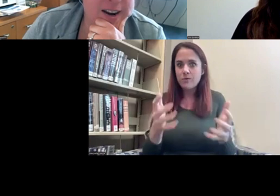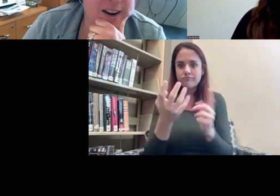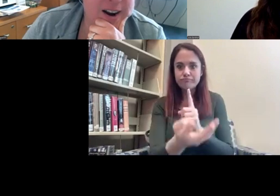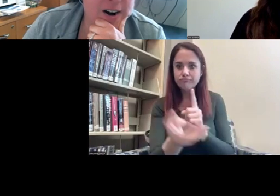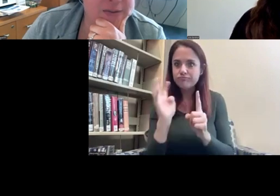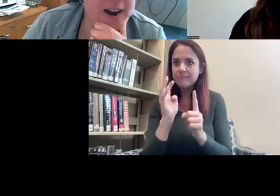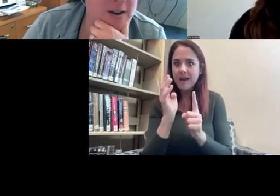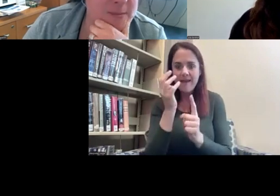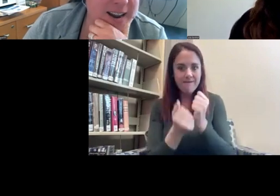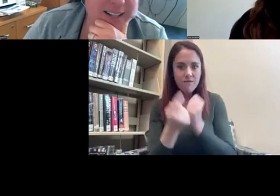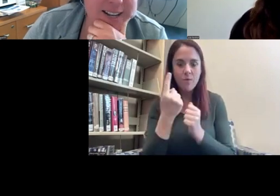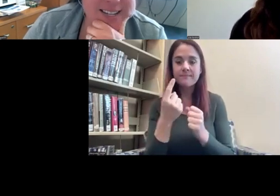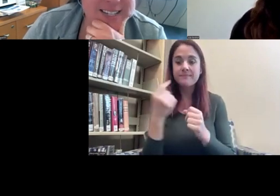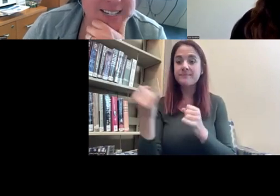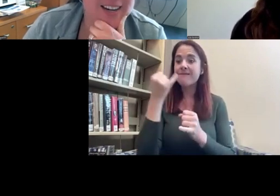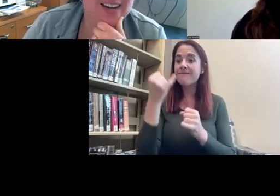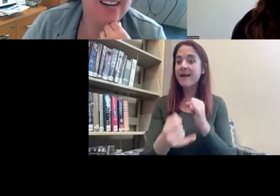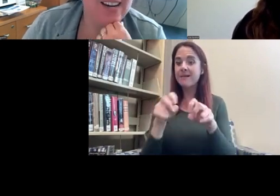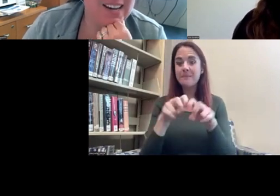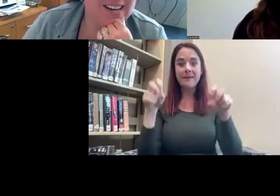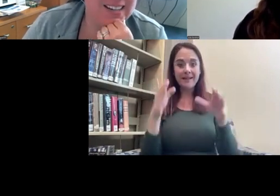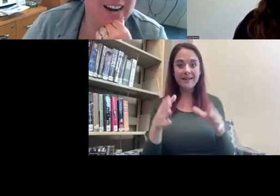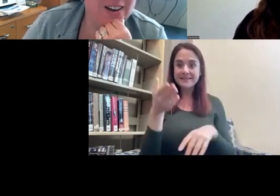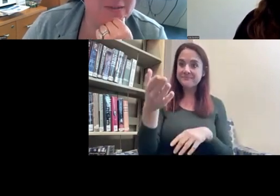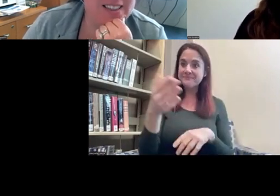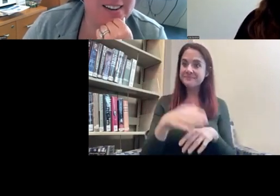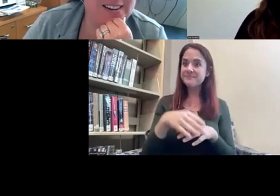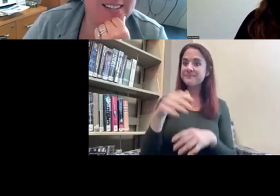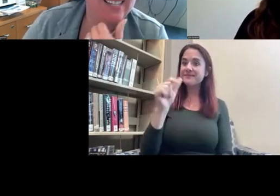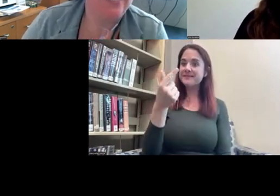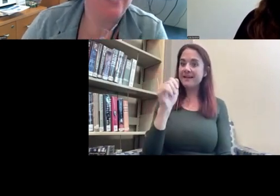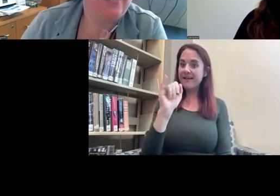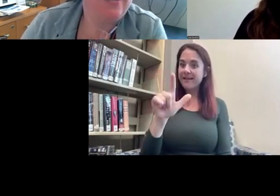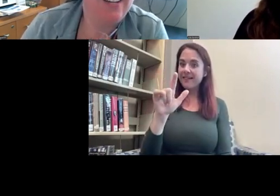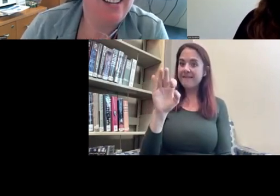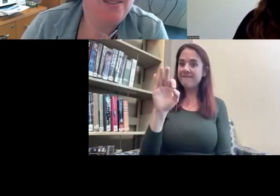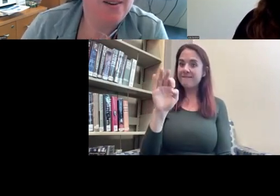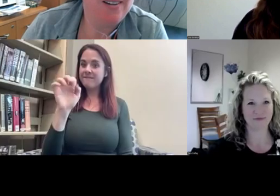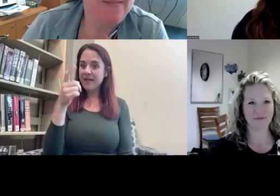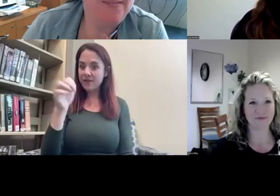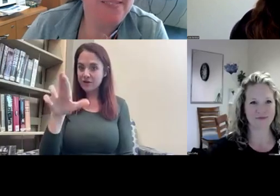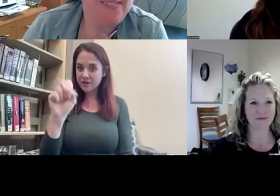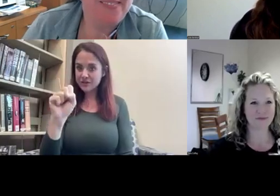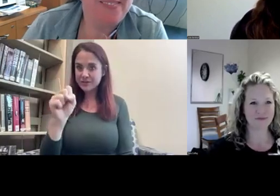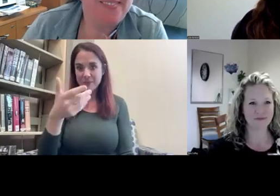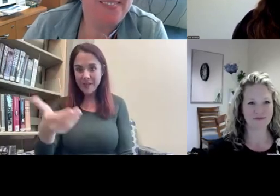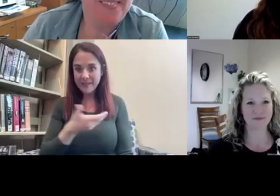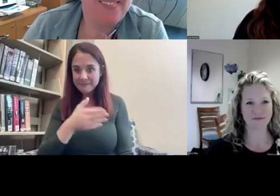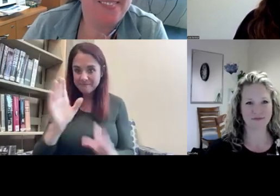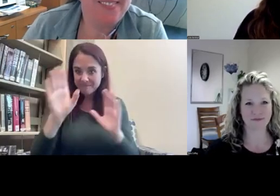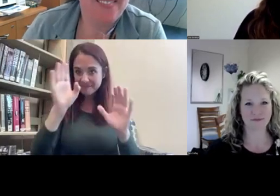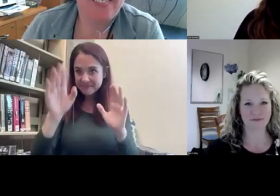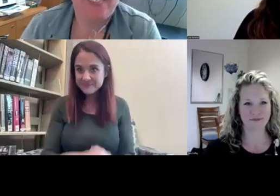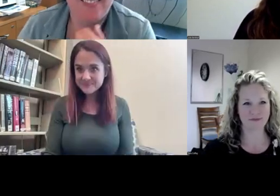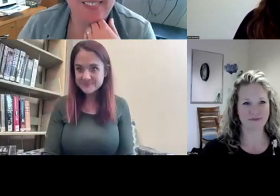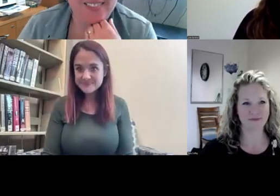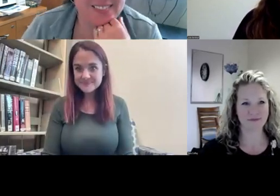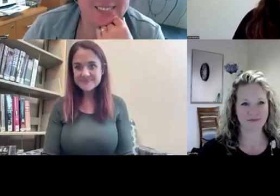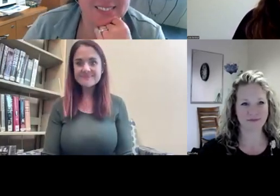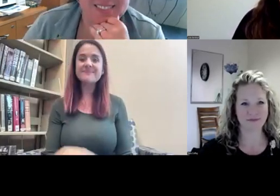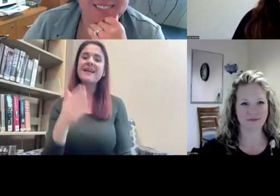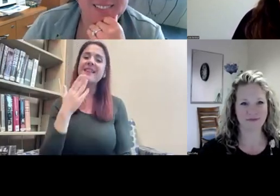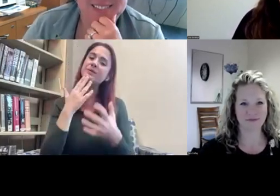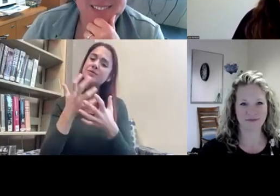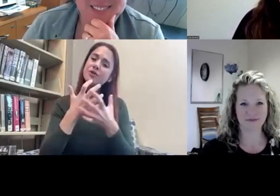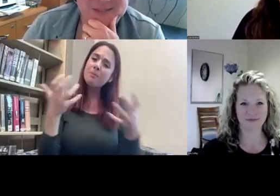And then our final panelist, Gail Feathers. Welcome. Thanks so much